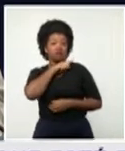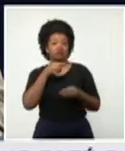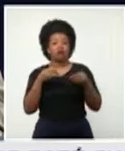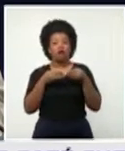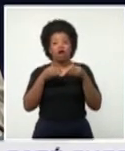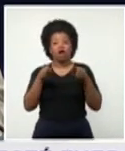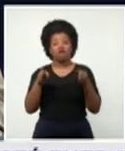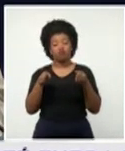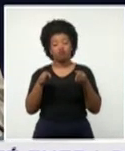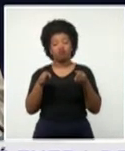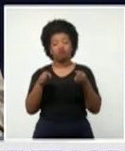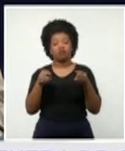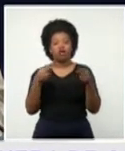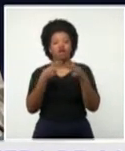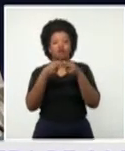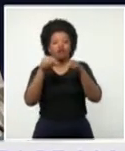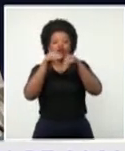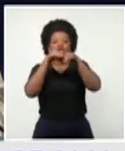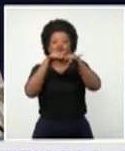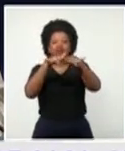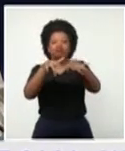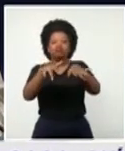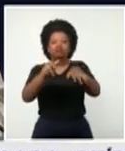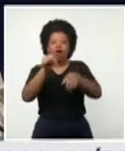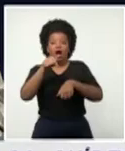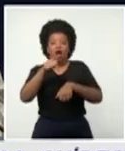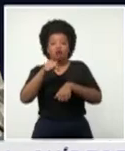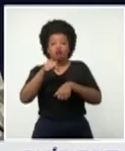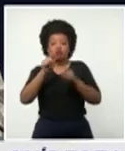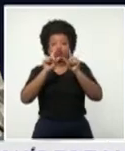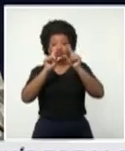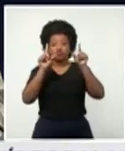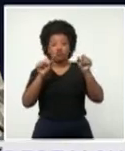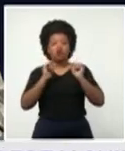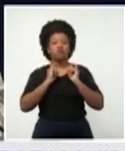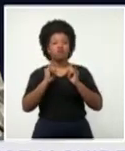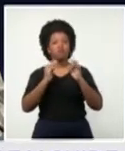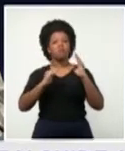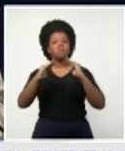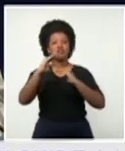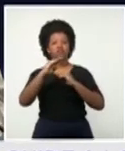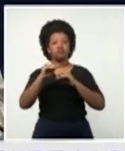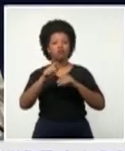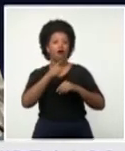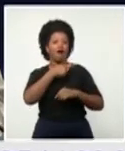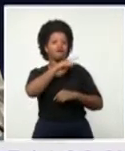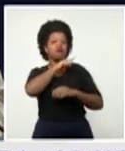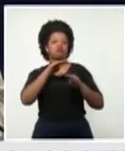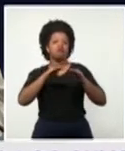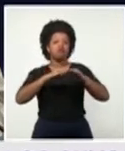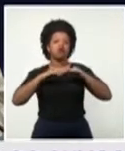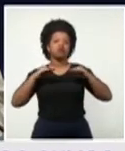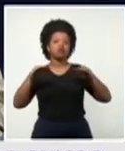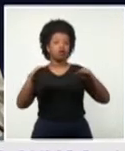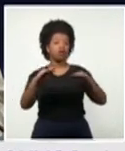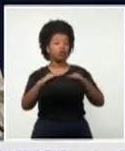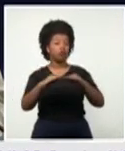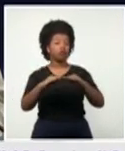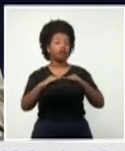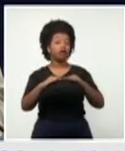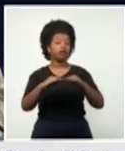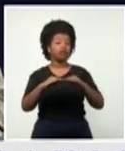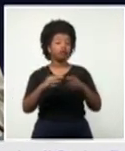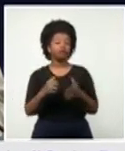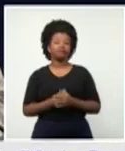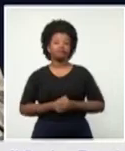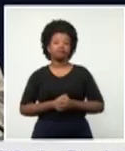Yesterday, one local transmission event was opened in the country, as the Minister of Public Health said yesterday